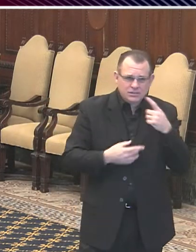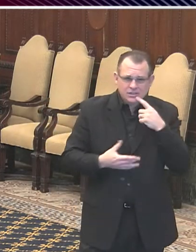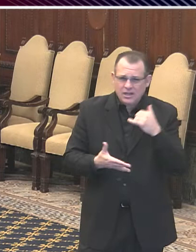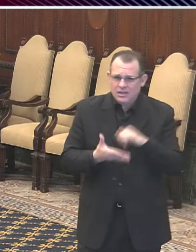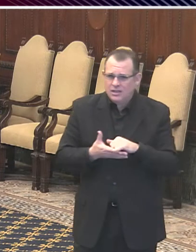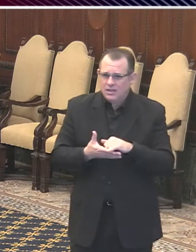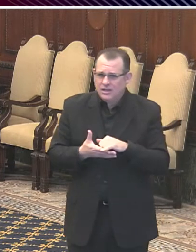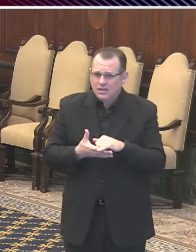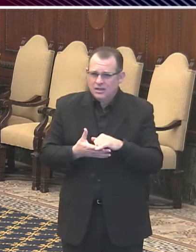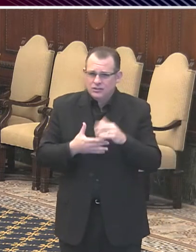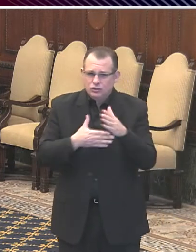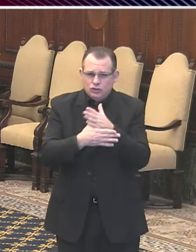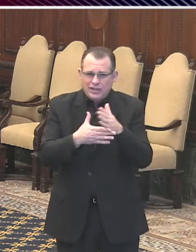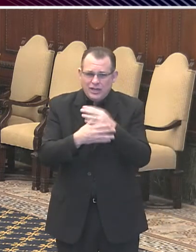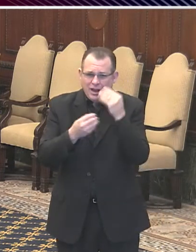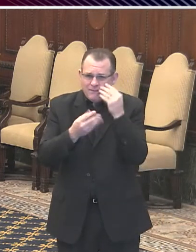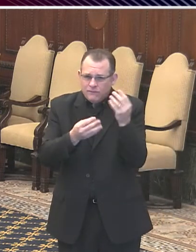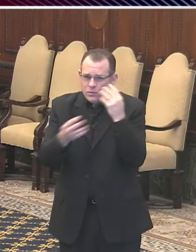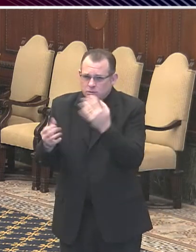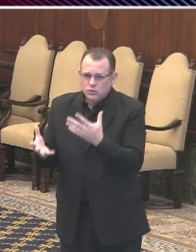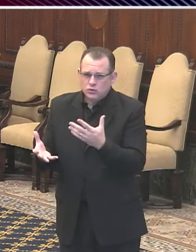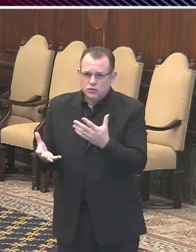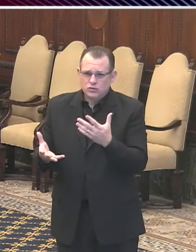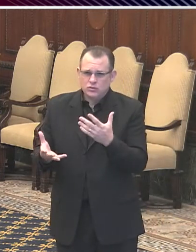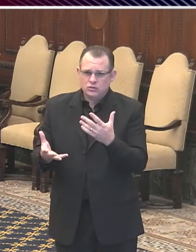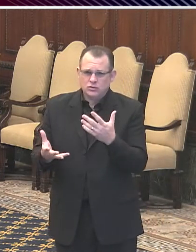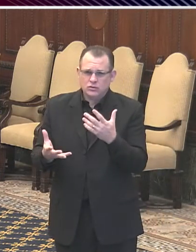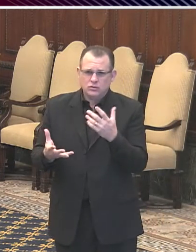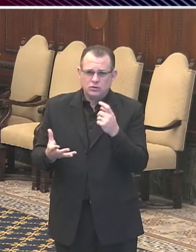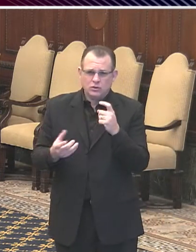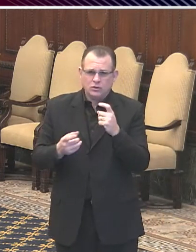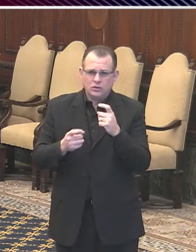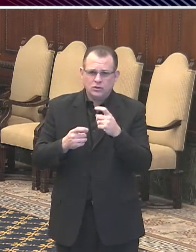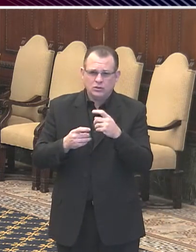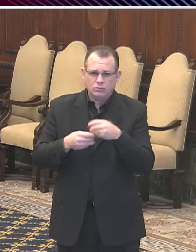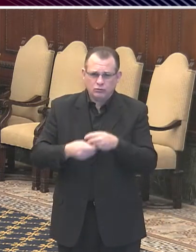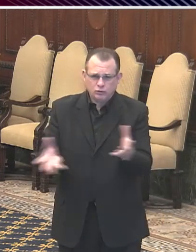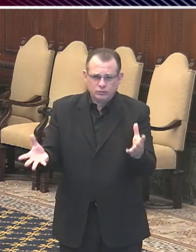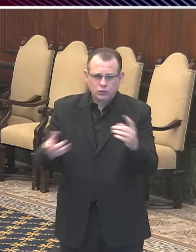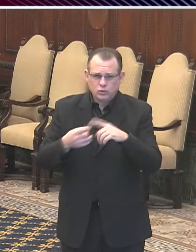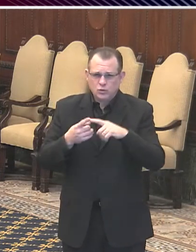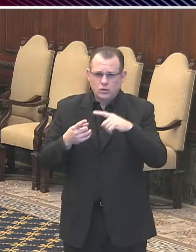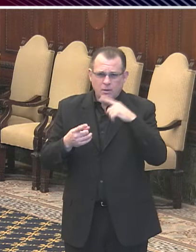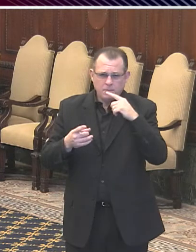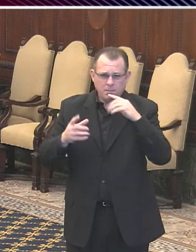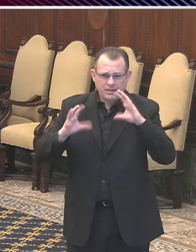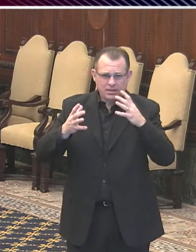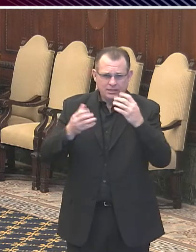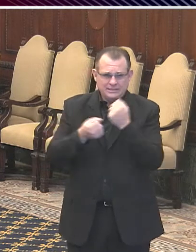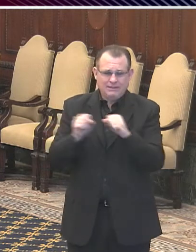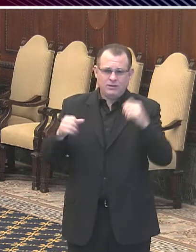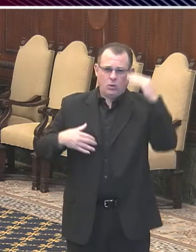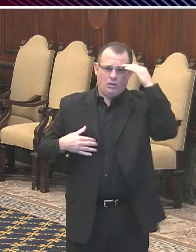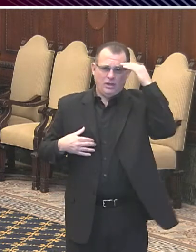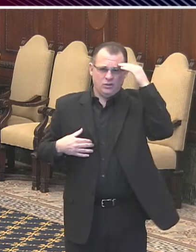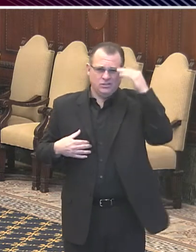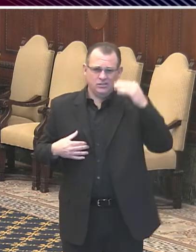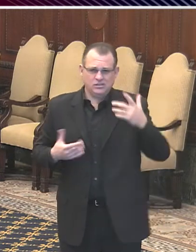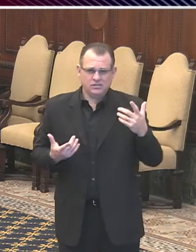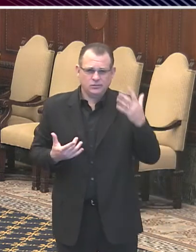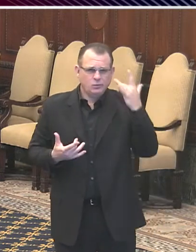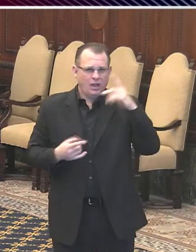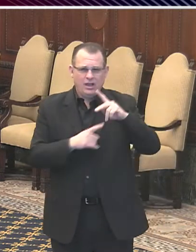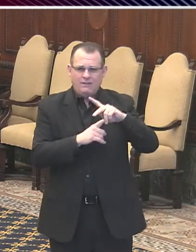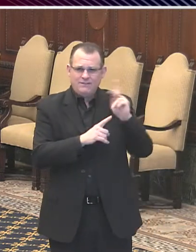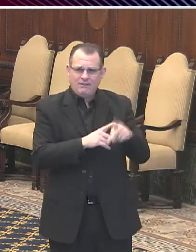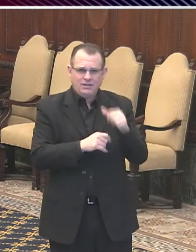sharing information contributes to public safety and awareness. Why won't Philadelphia share information about its employees